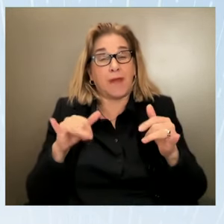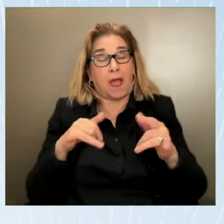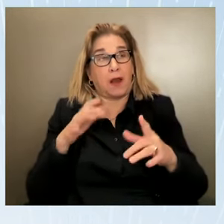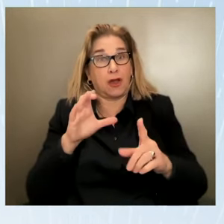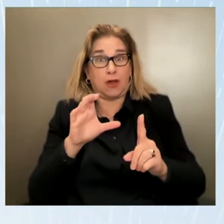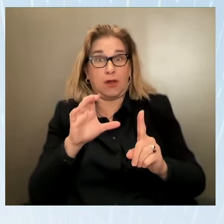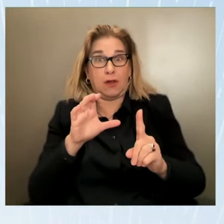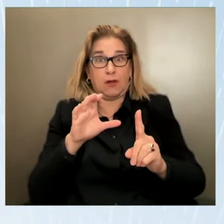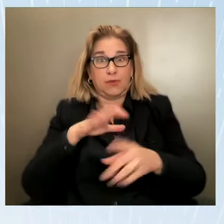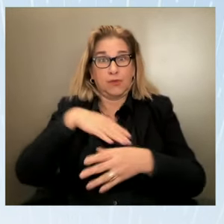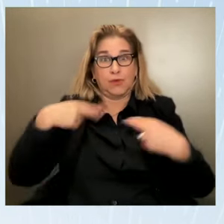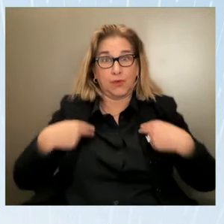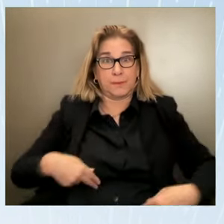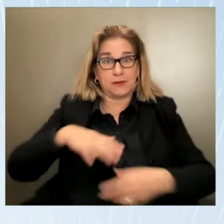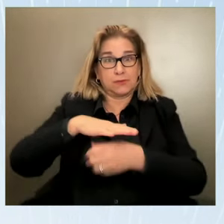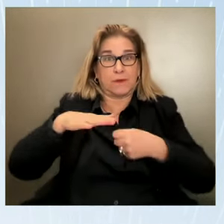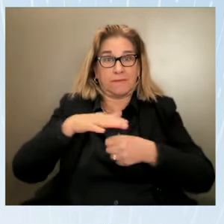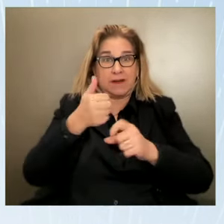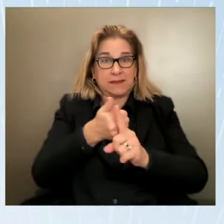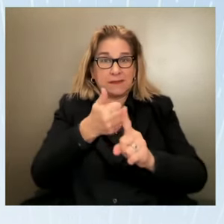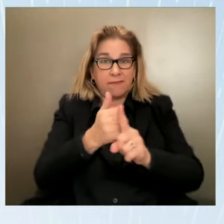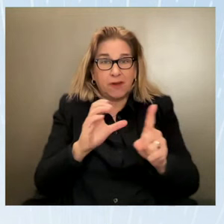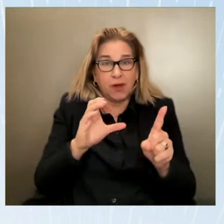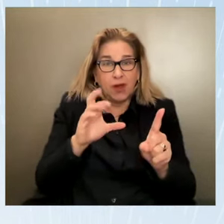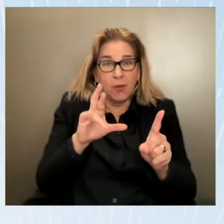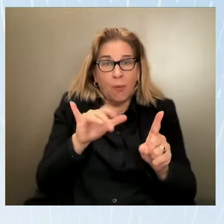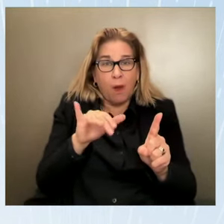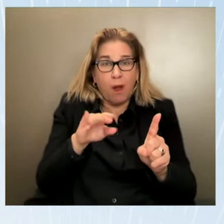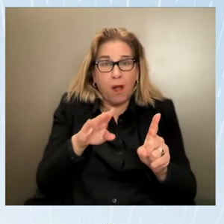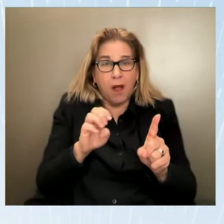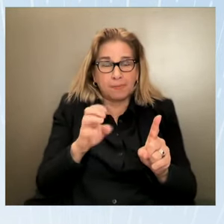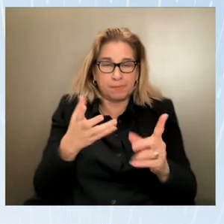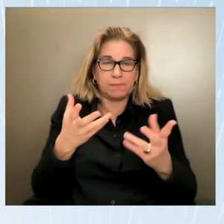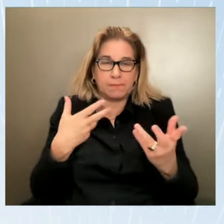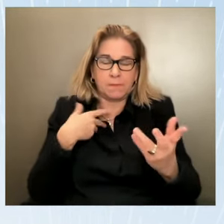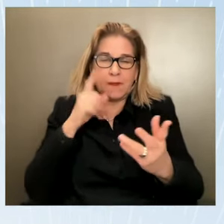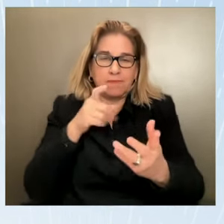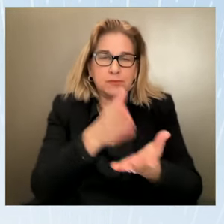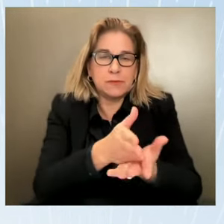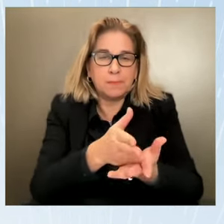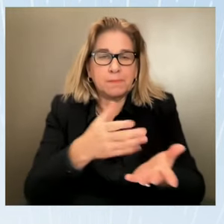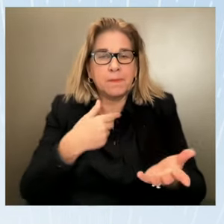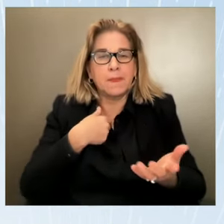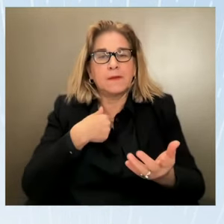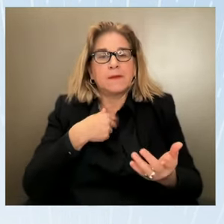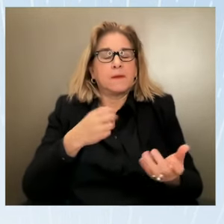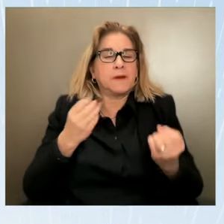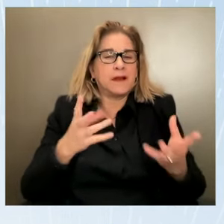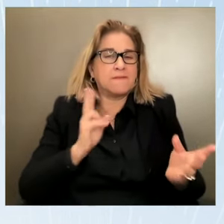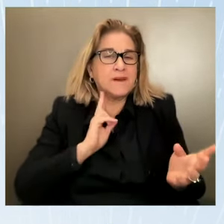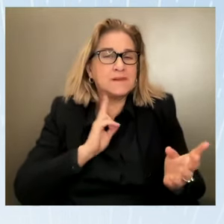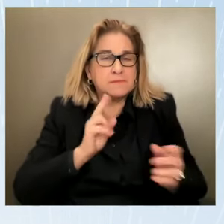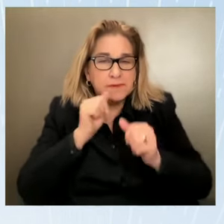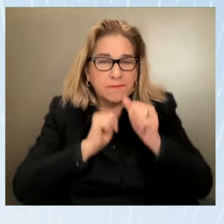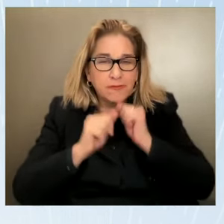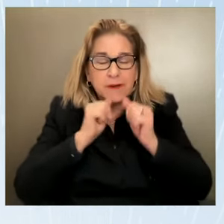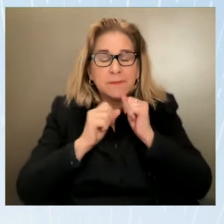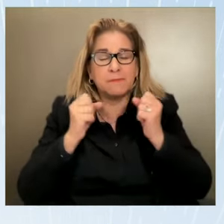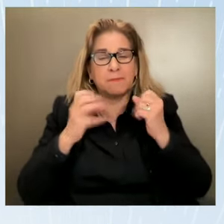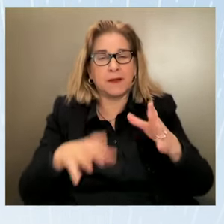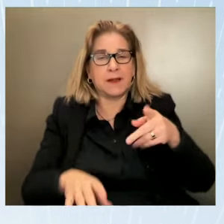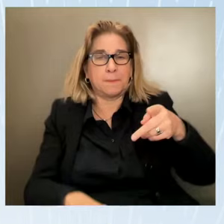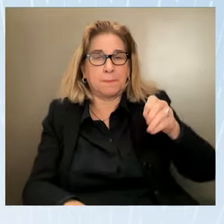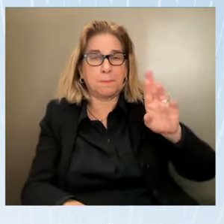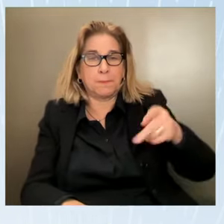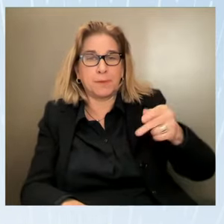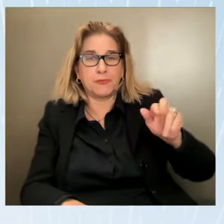of perpetrators. And we will continue to work toward that important mission. Thank everybody here for the extraordinary efforts